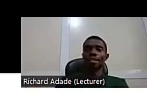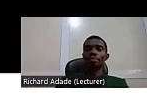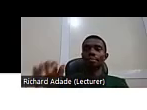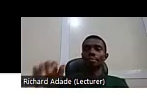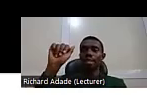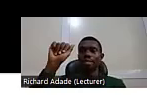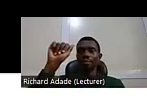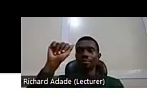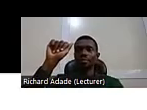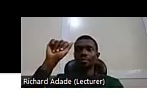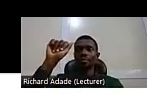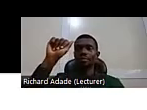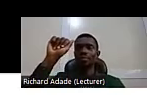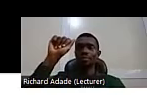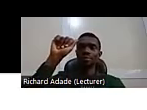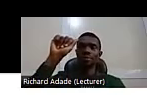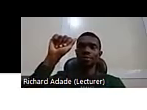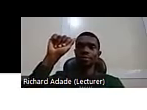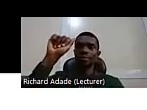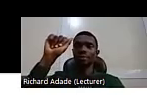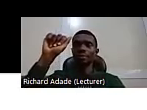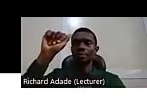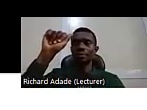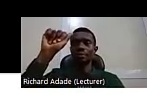back. A.